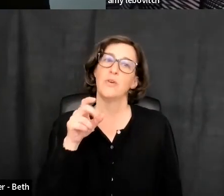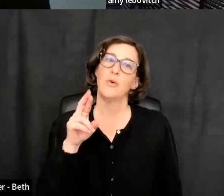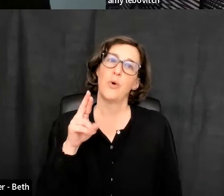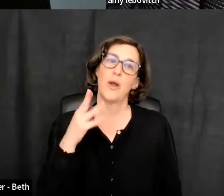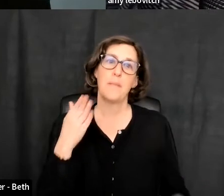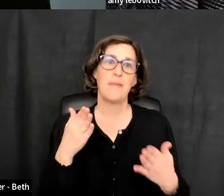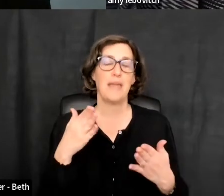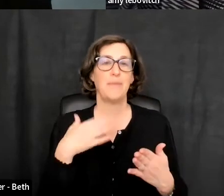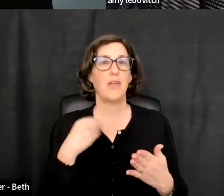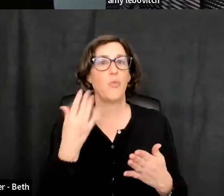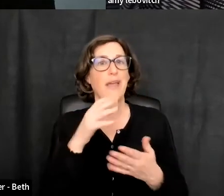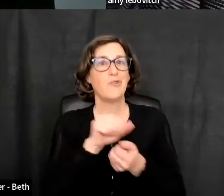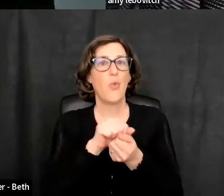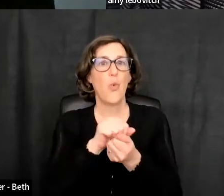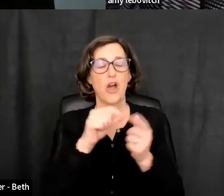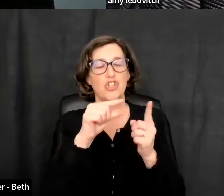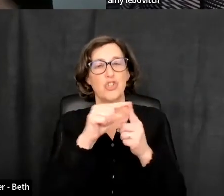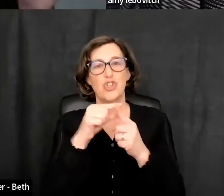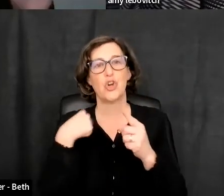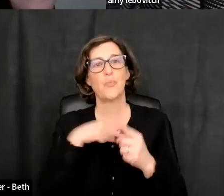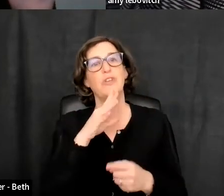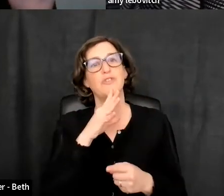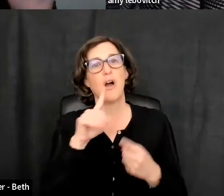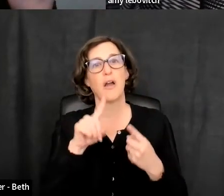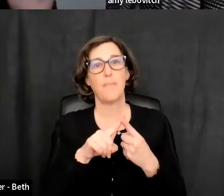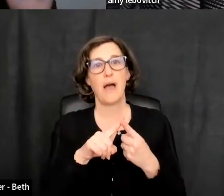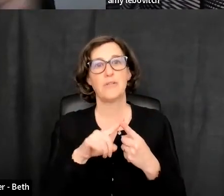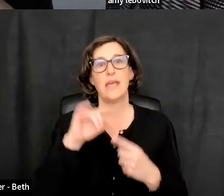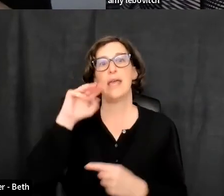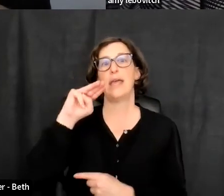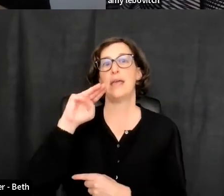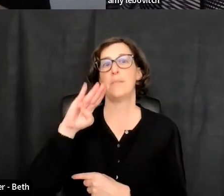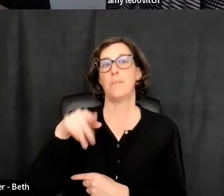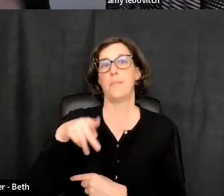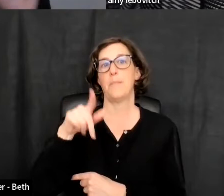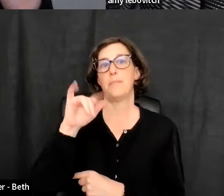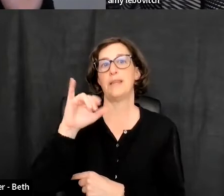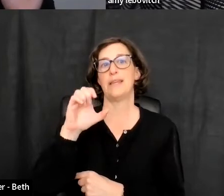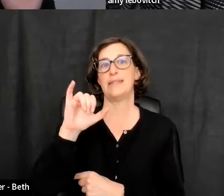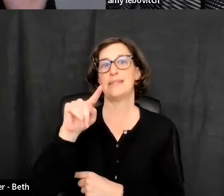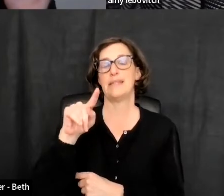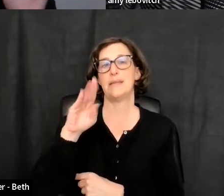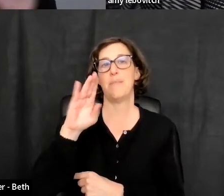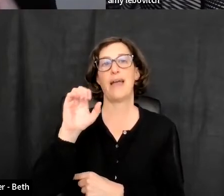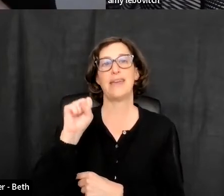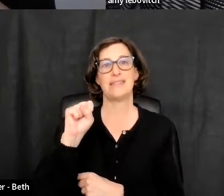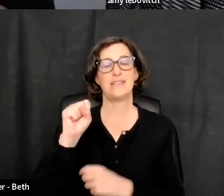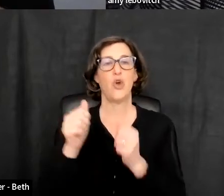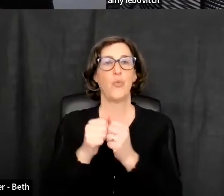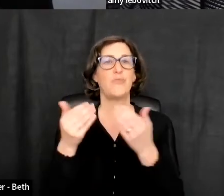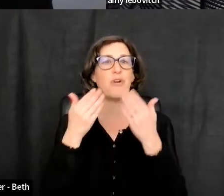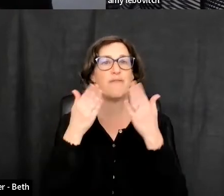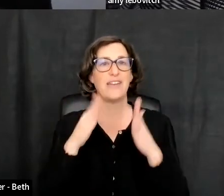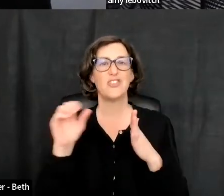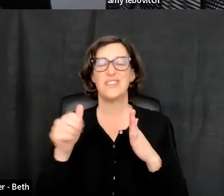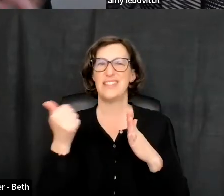kind of whitewash term, right? We talk about implicit bias among providers. We talk about these other